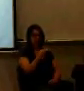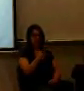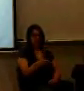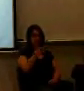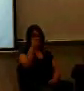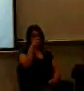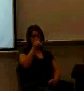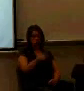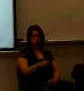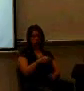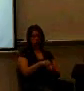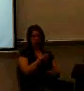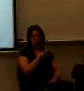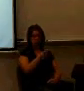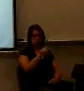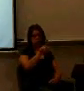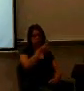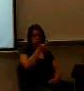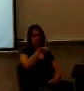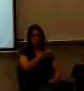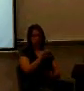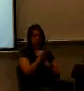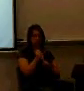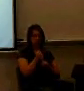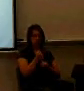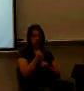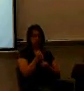eutrophic conditions?